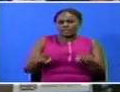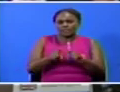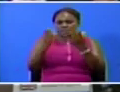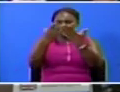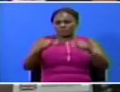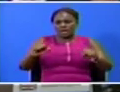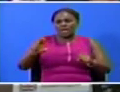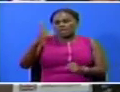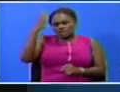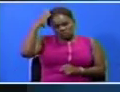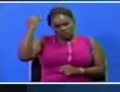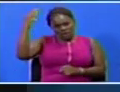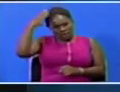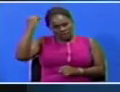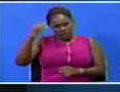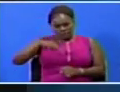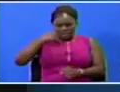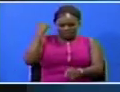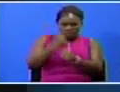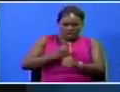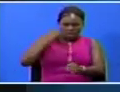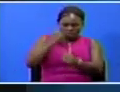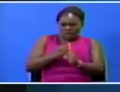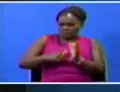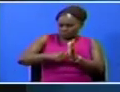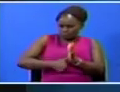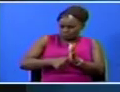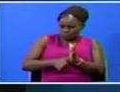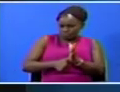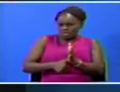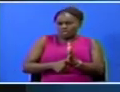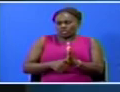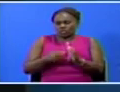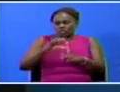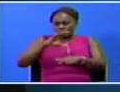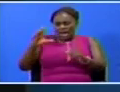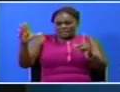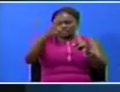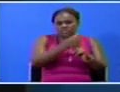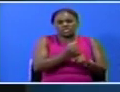Somalia Mohamed Abdullahi. We are working tirelessly to meet everyone's expectations.